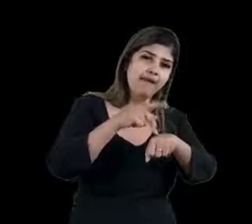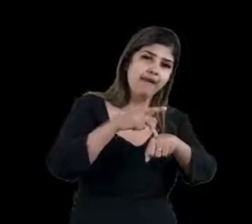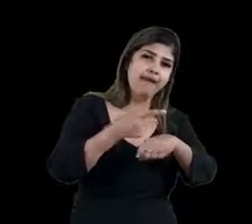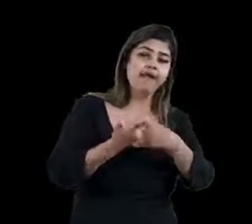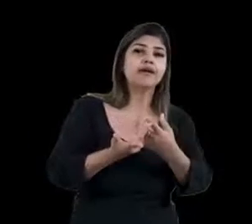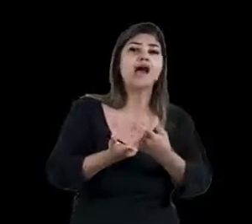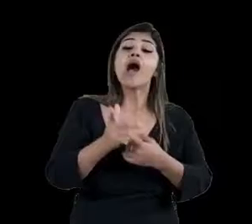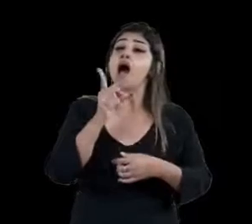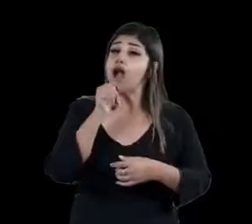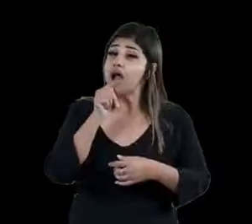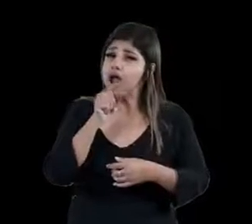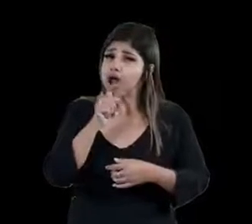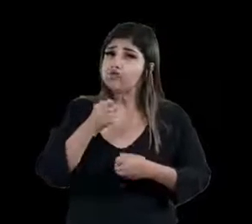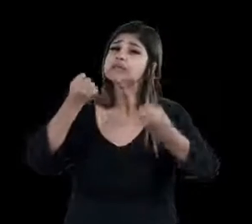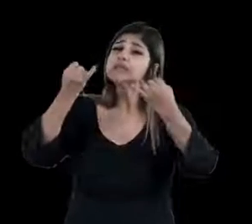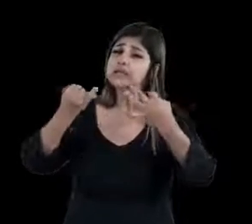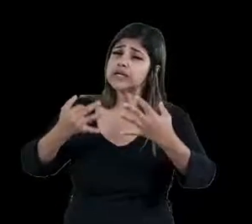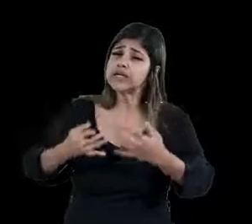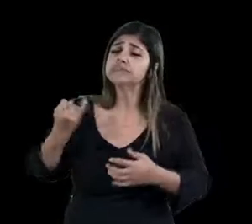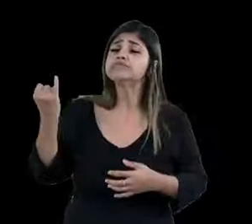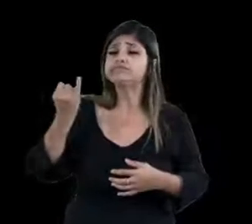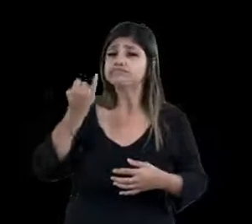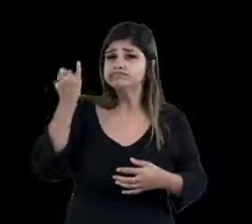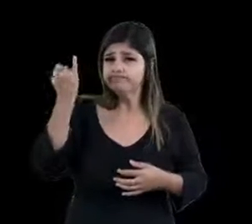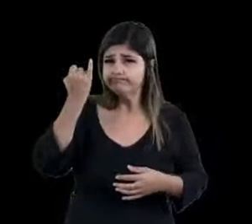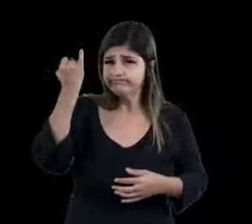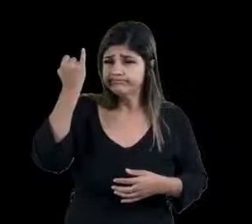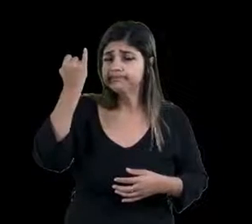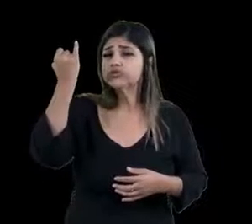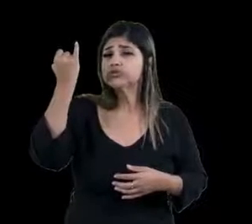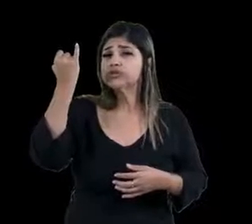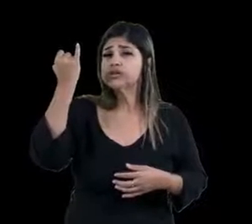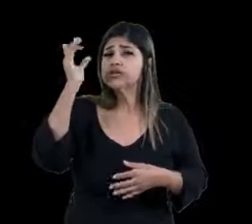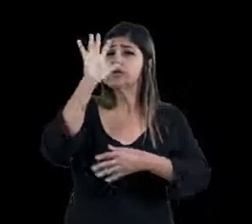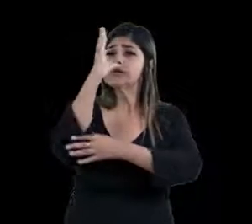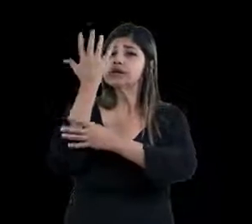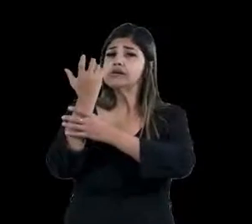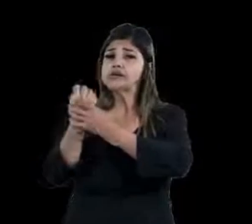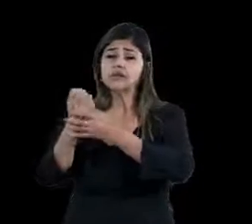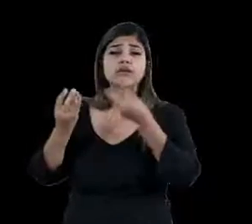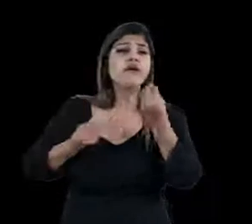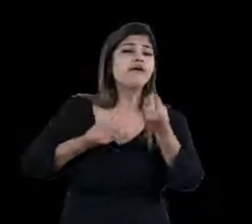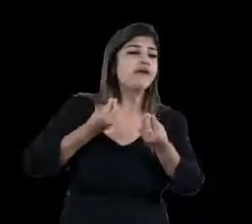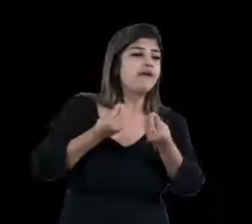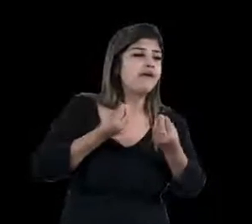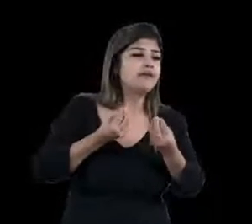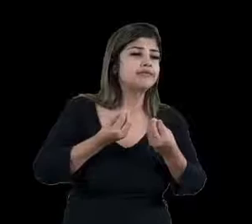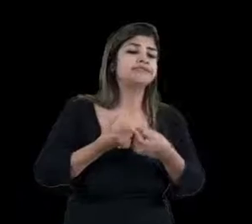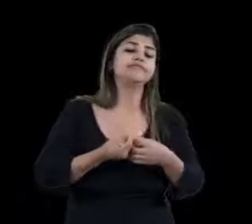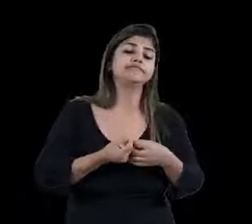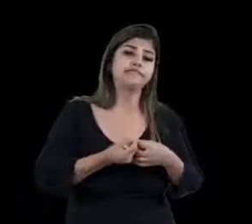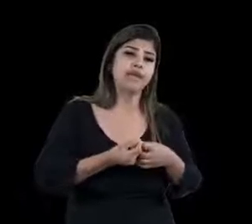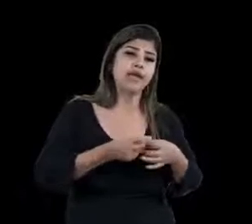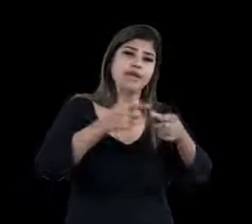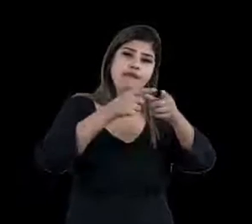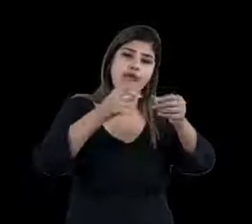rocks. Sometimes we got back to the subject of water to talk about its importance for our environment, and here are